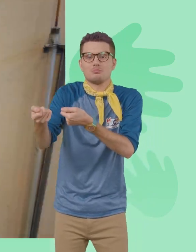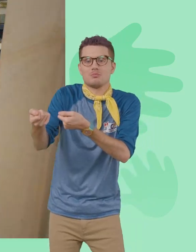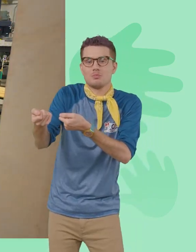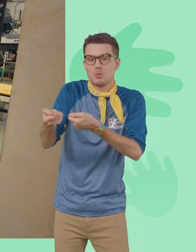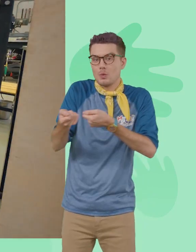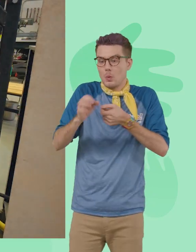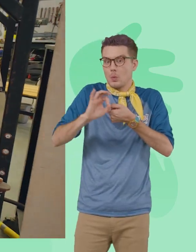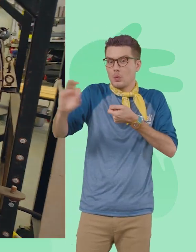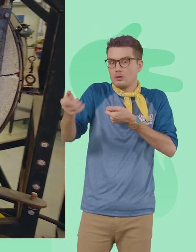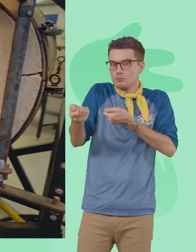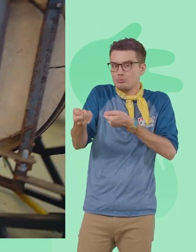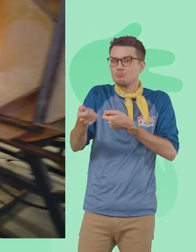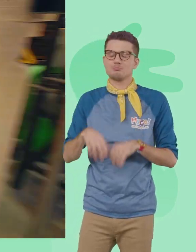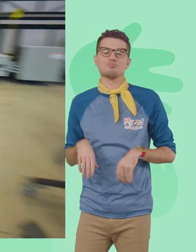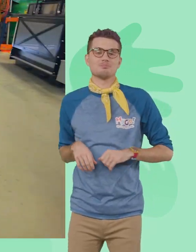Okay.